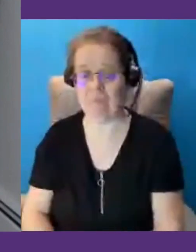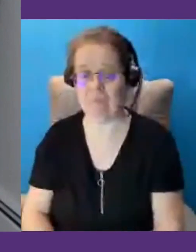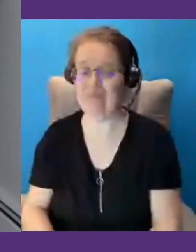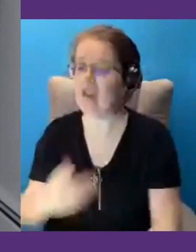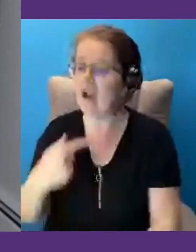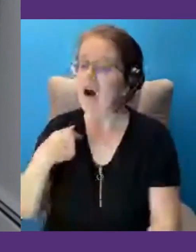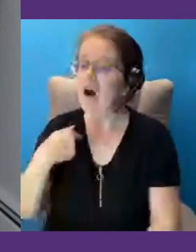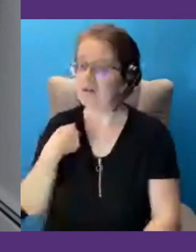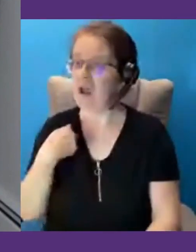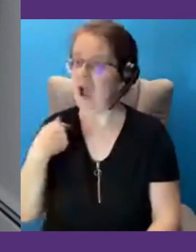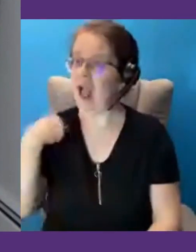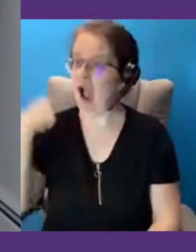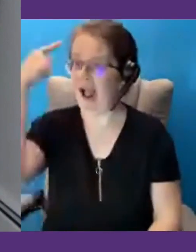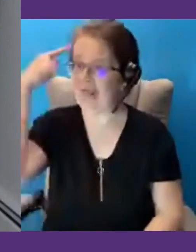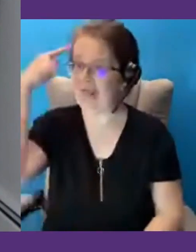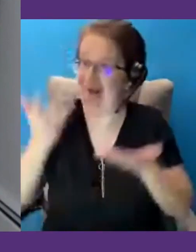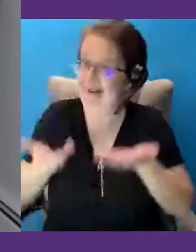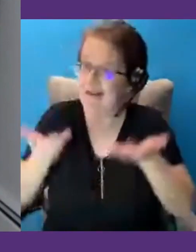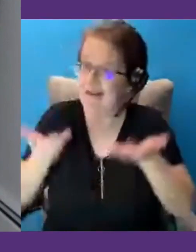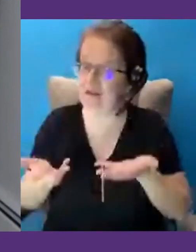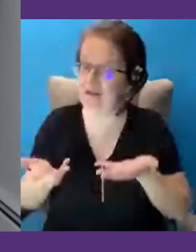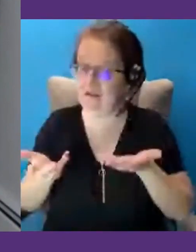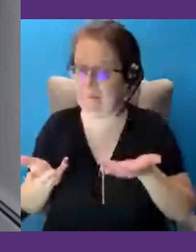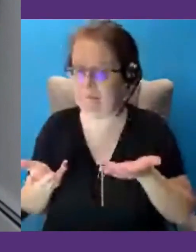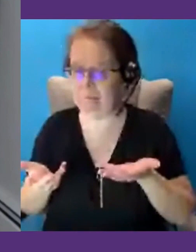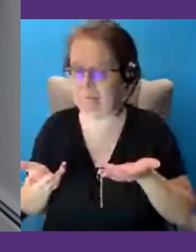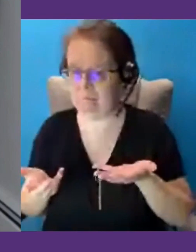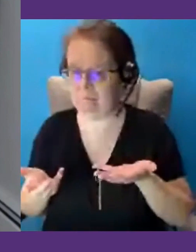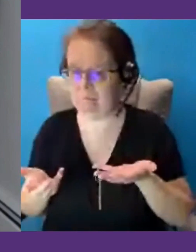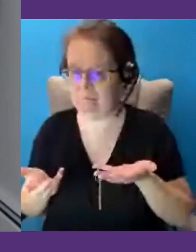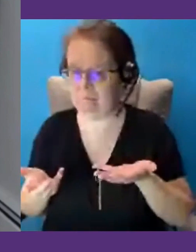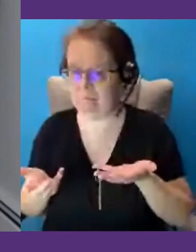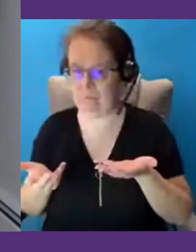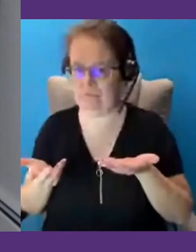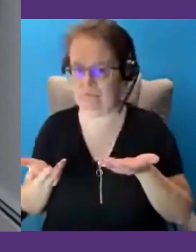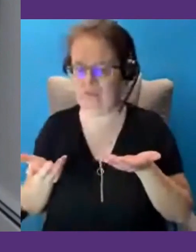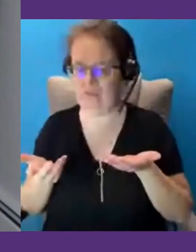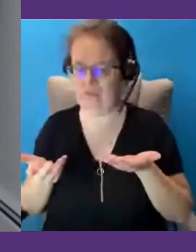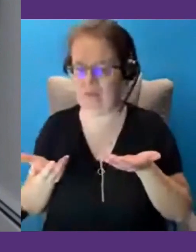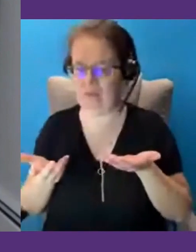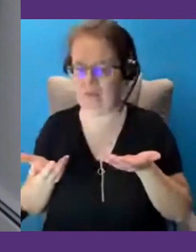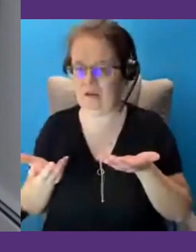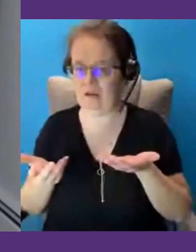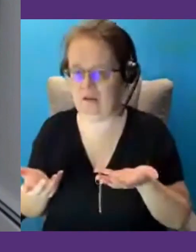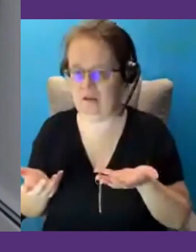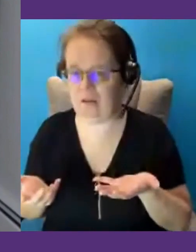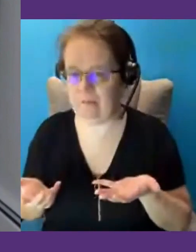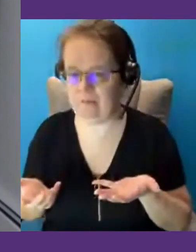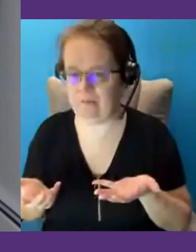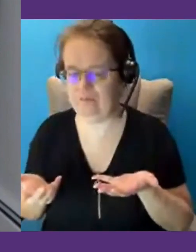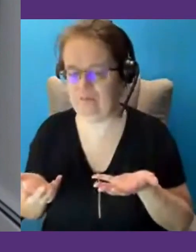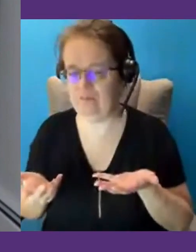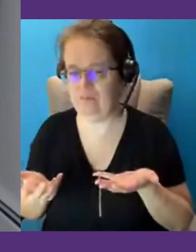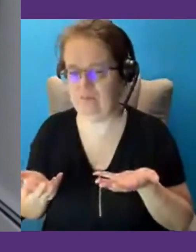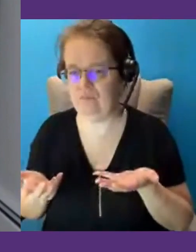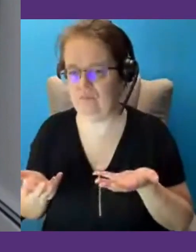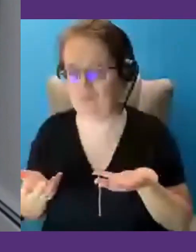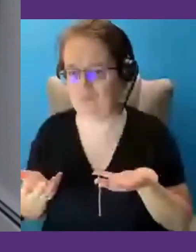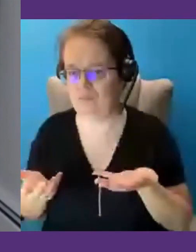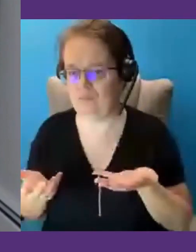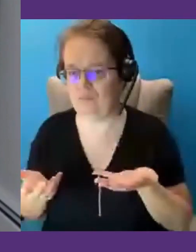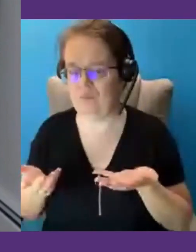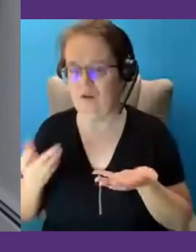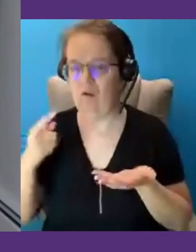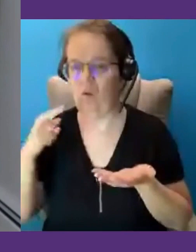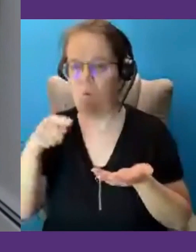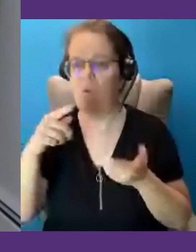are, I mean, Tommy Hilfiger certainly is one of those brands, at least from, if you're looking about it from adaptive clothing, and sort of the adaptive clothing